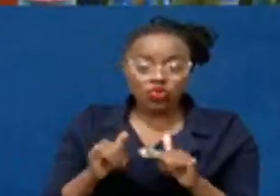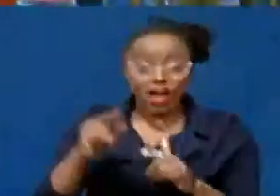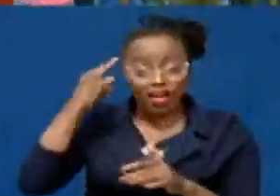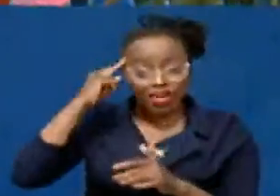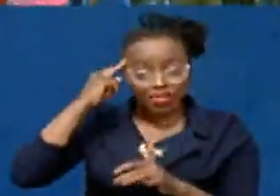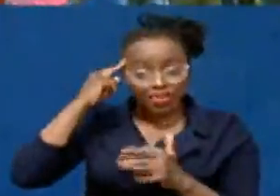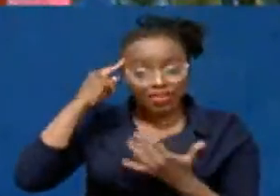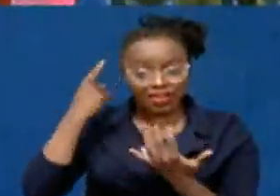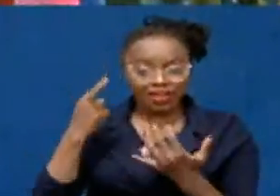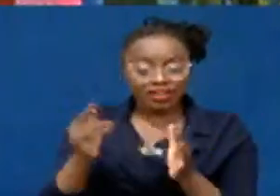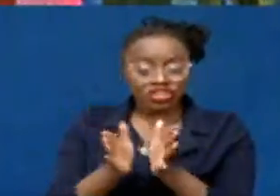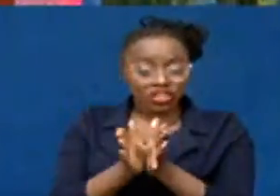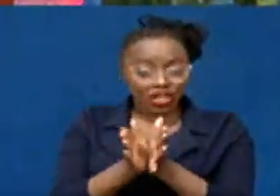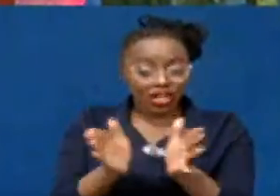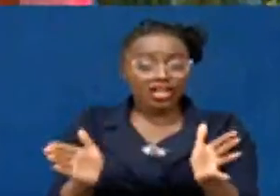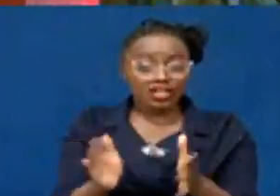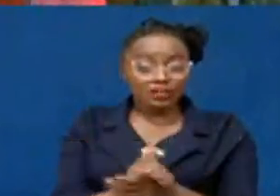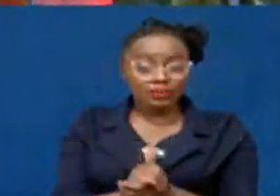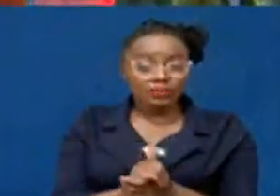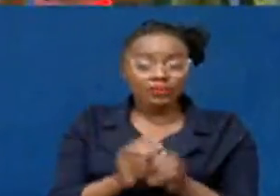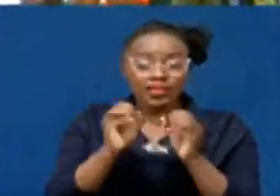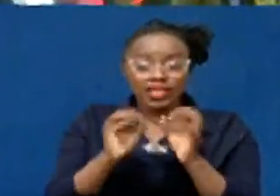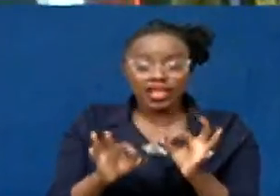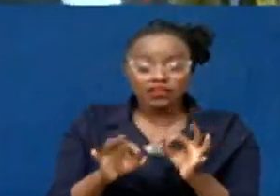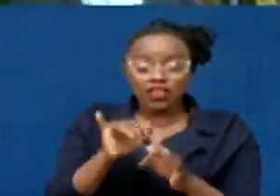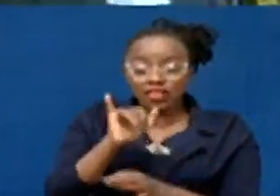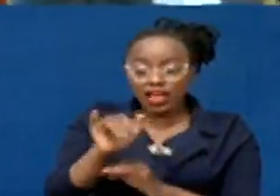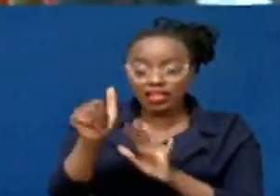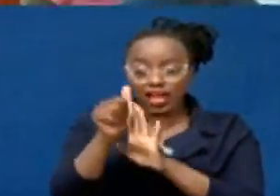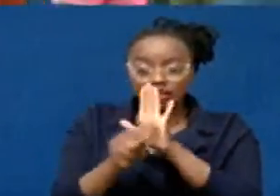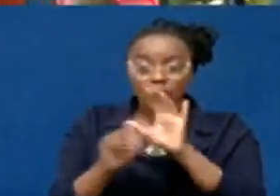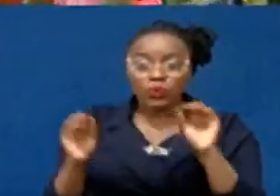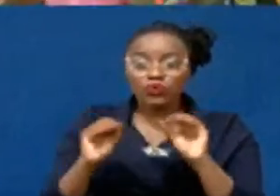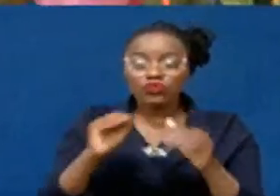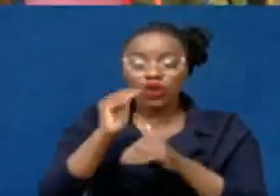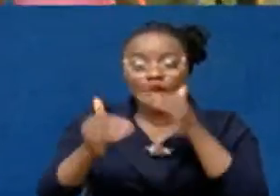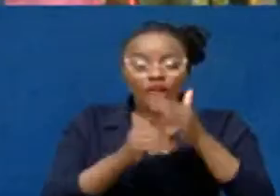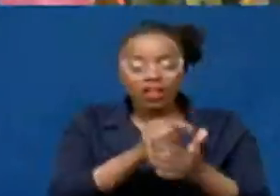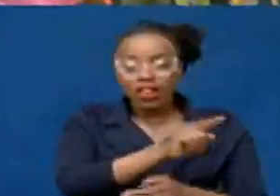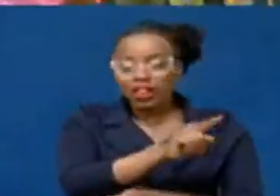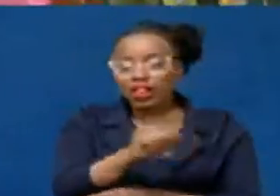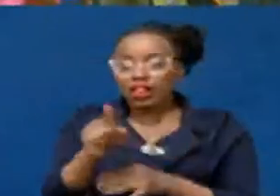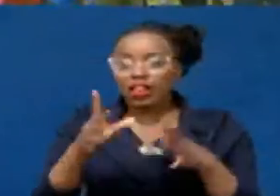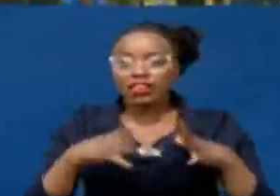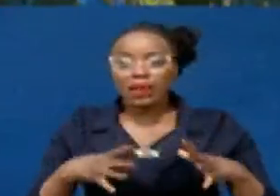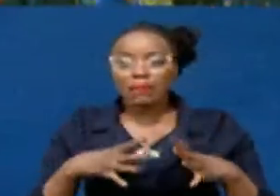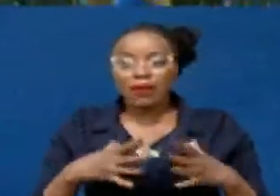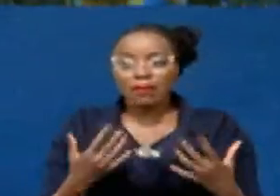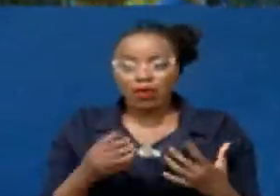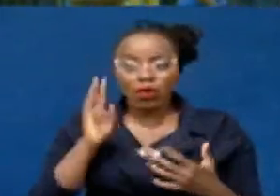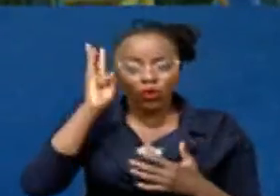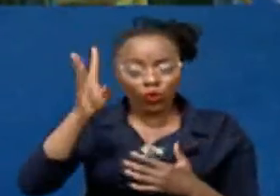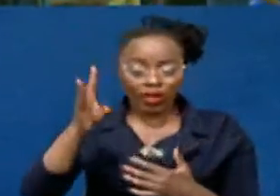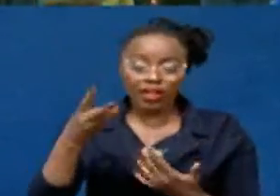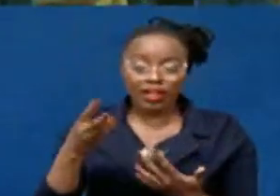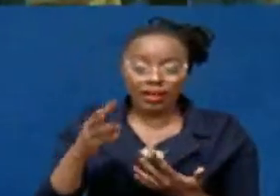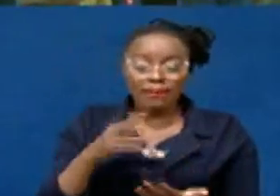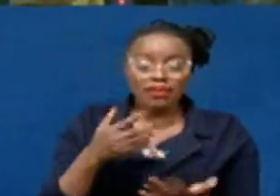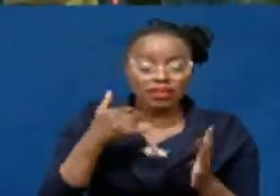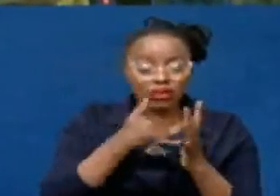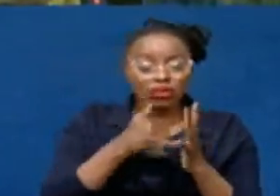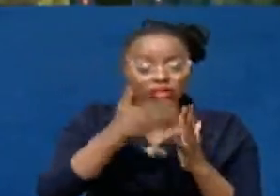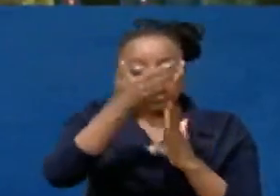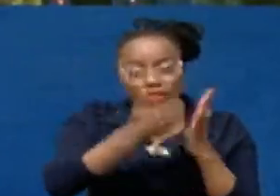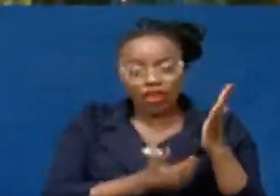think broadly. Had it not been for that article, all these candidates will actually have been on the